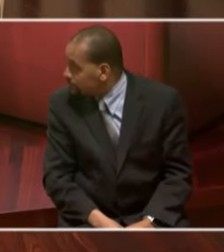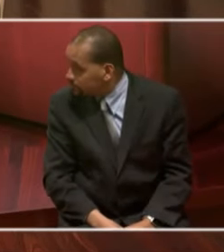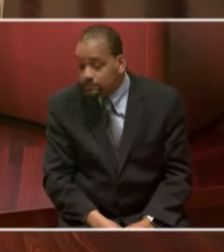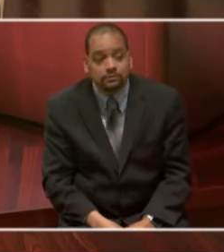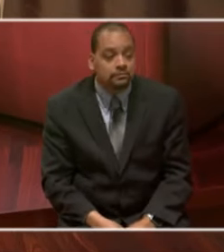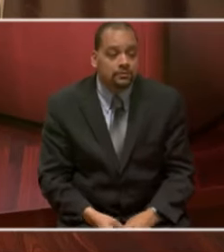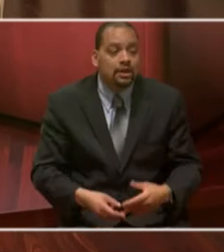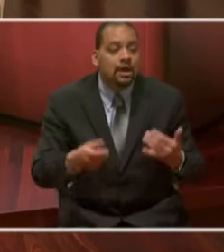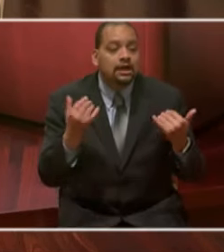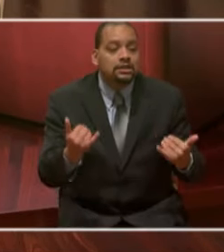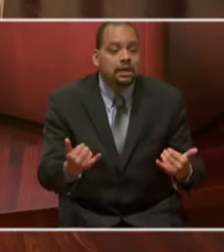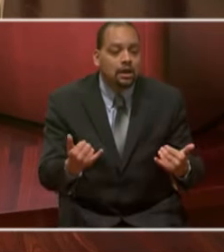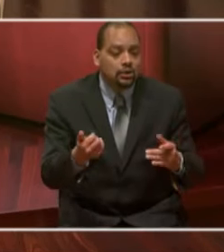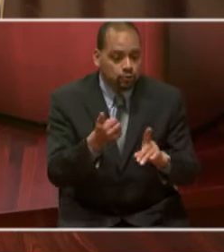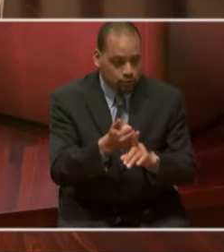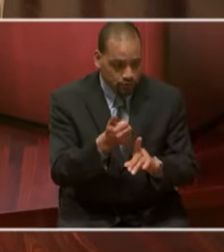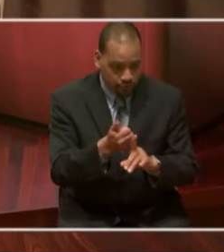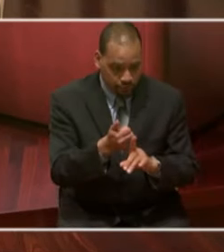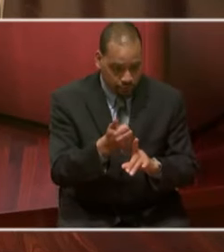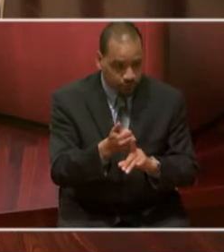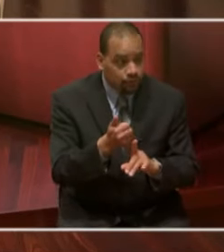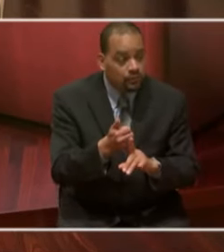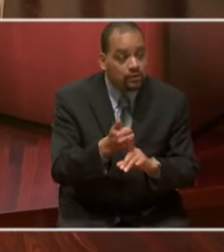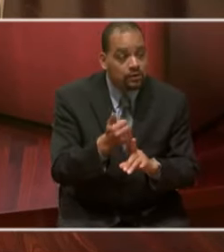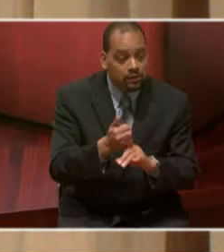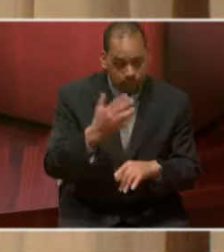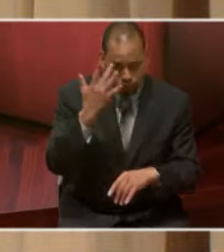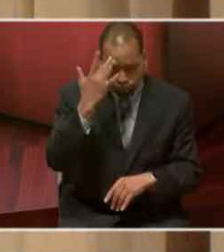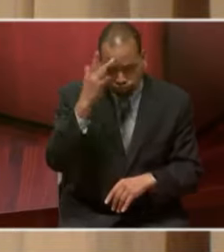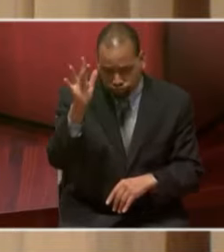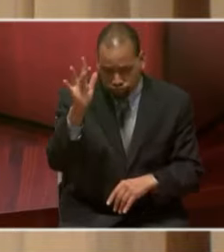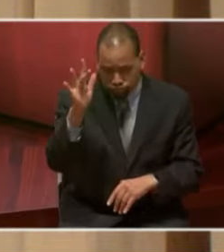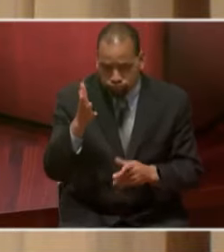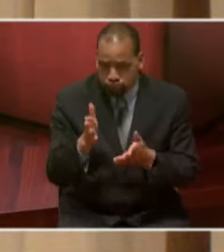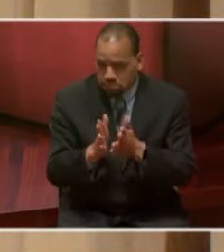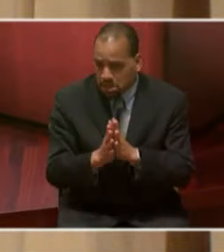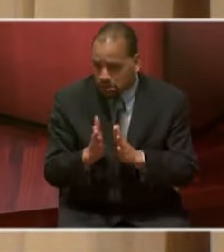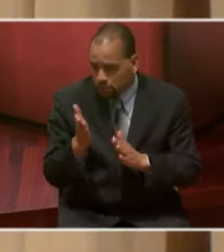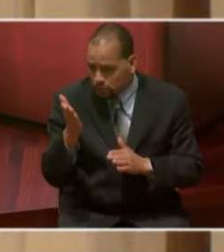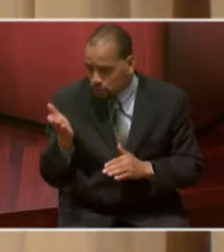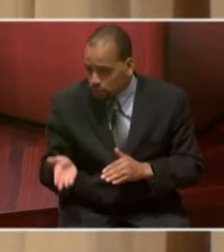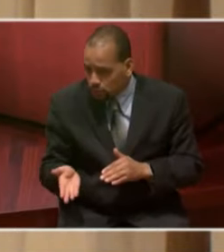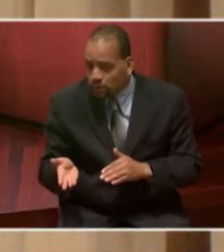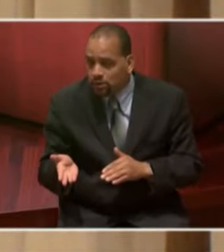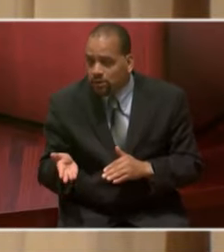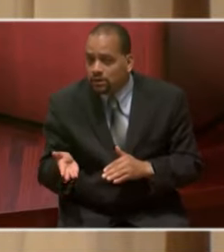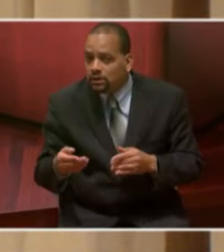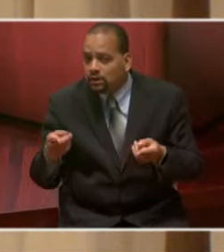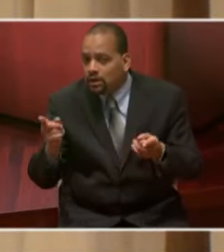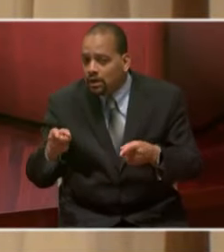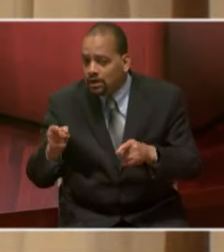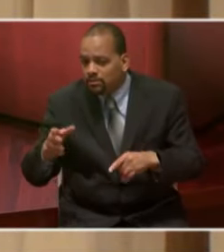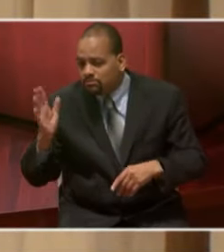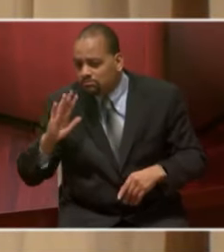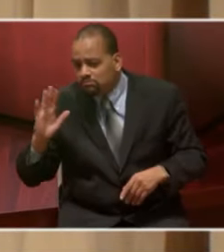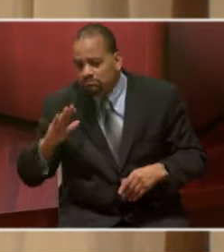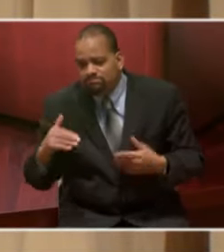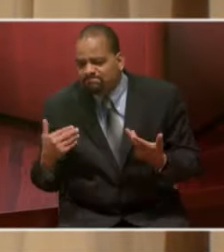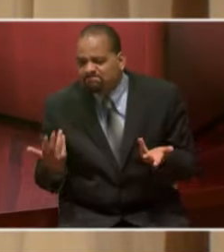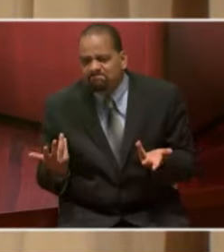Nonviolent Coordinating Committee, better known as SNCC, had been working there off and on since